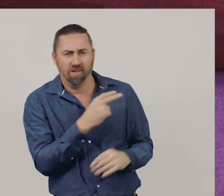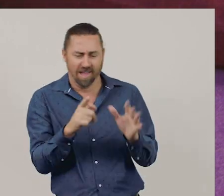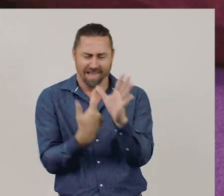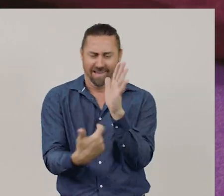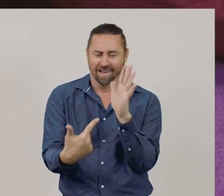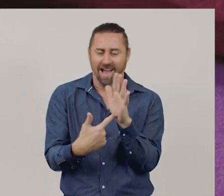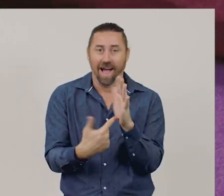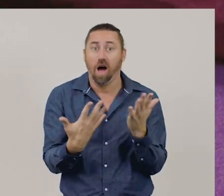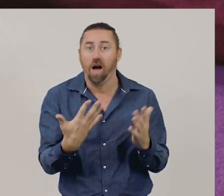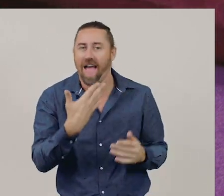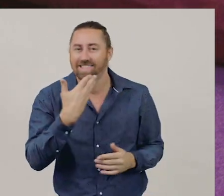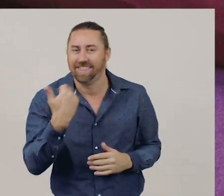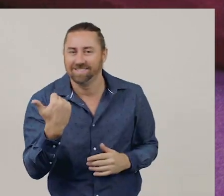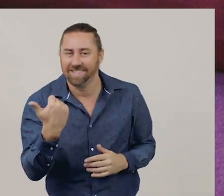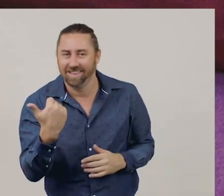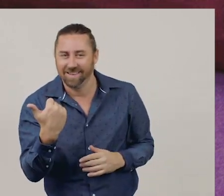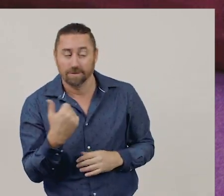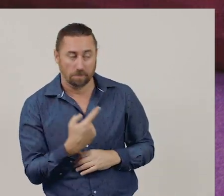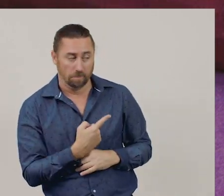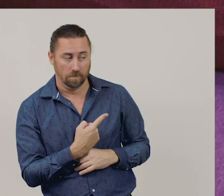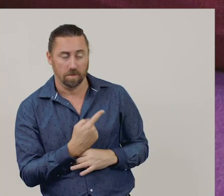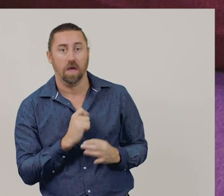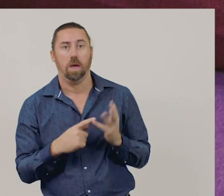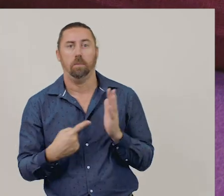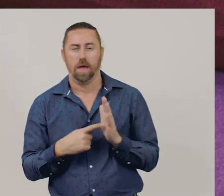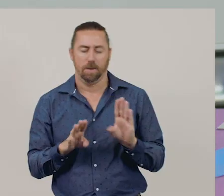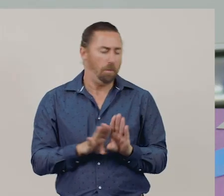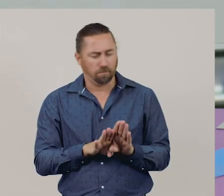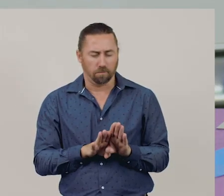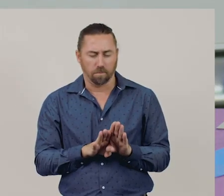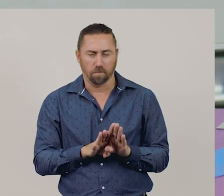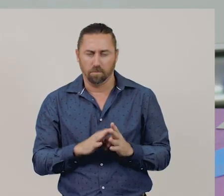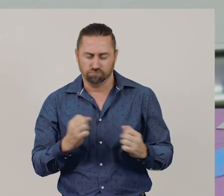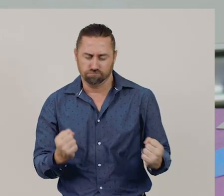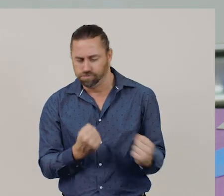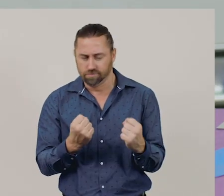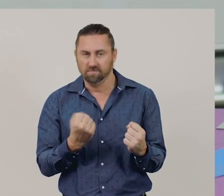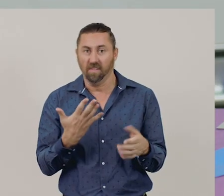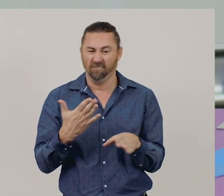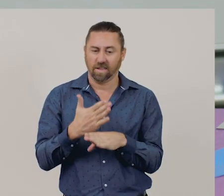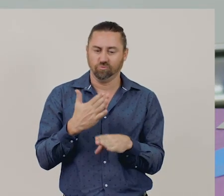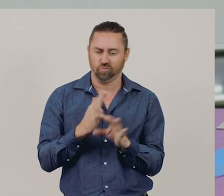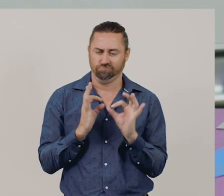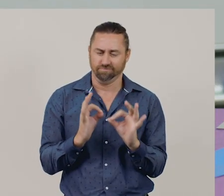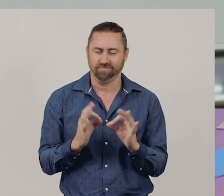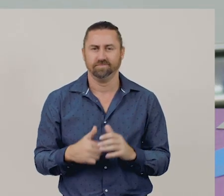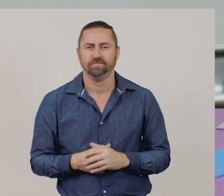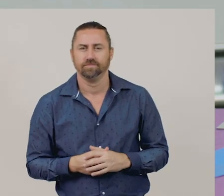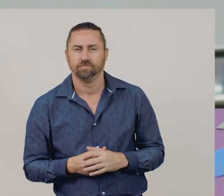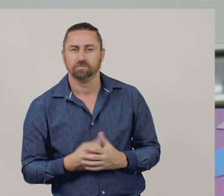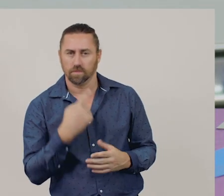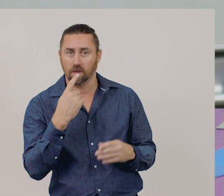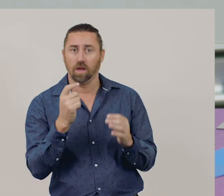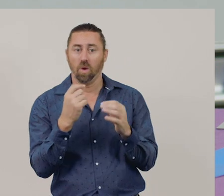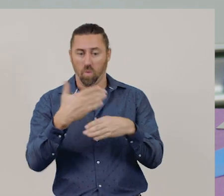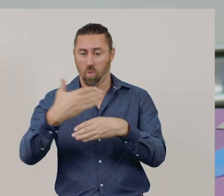artworks, aesthetic symmetry, but also makes them very strong. So they have functional symmetry. Look at this